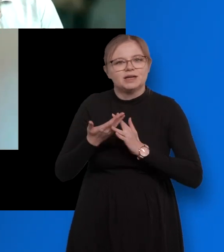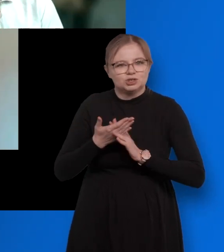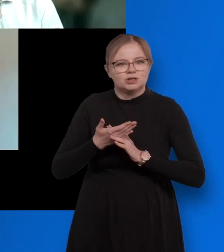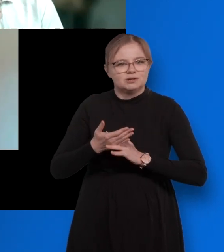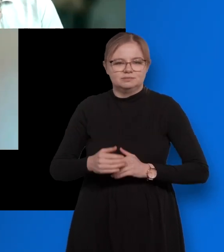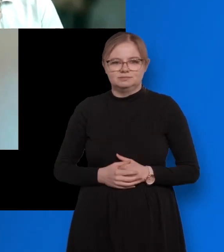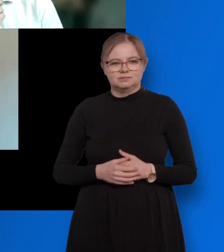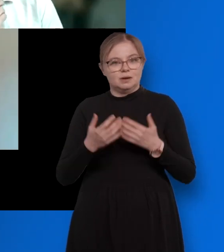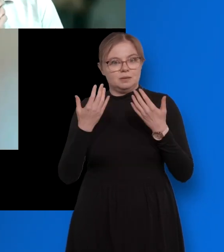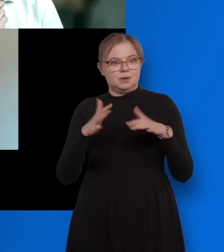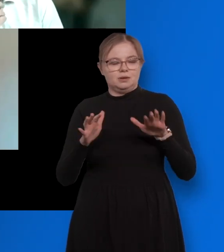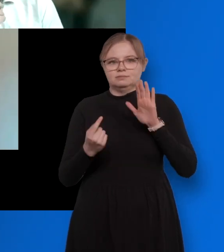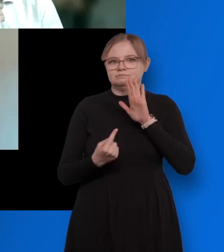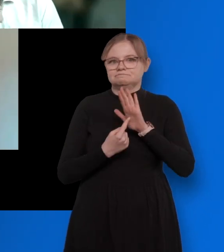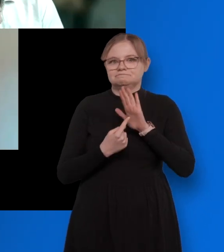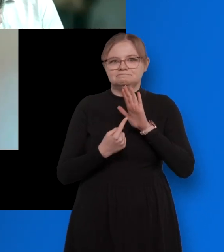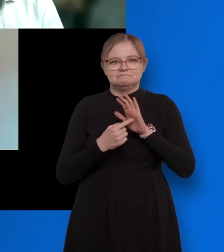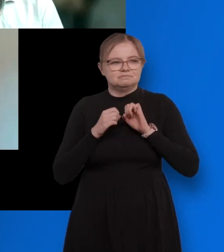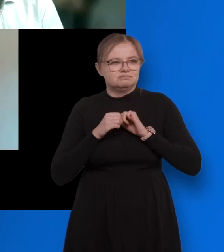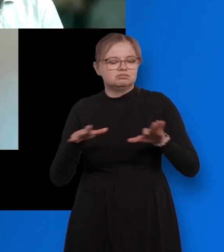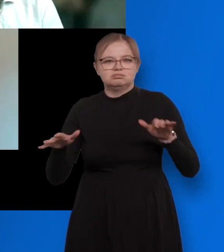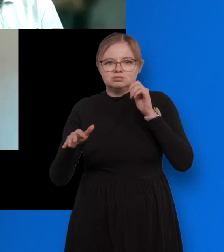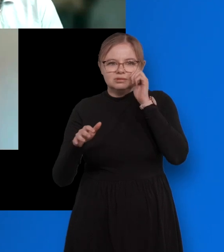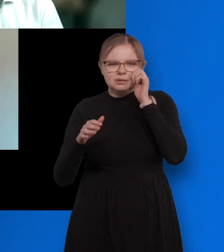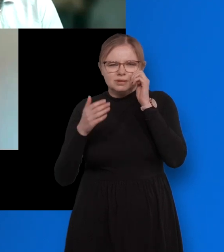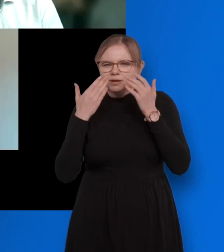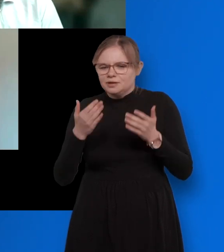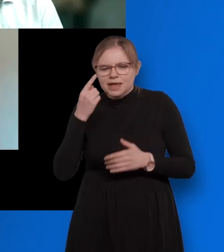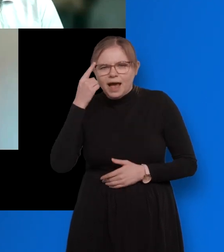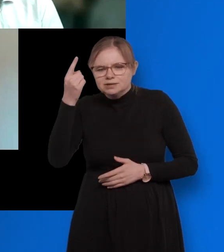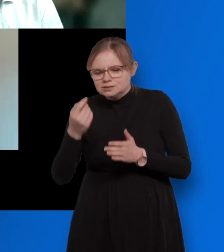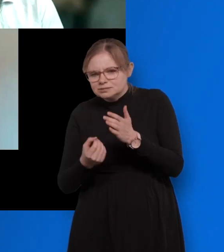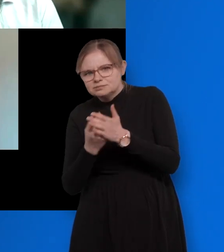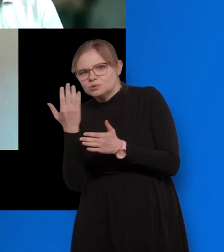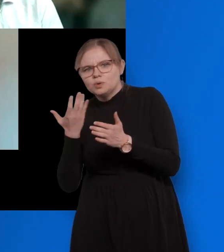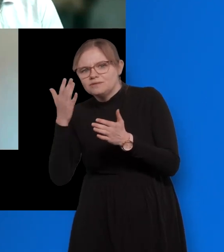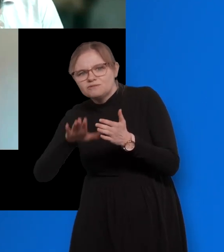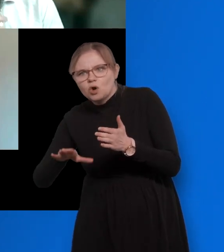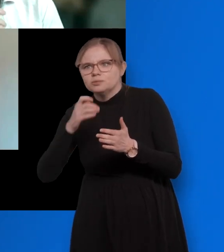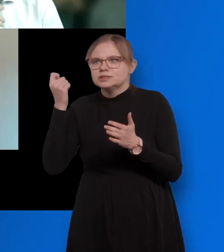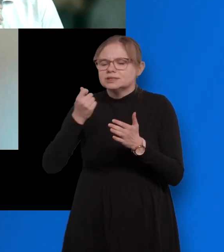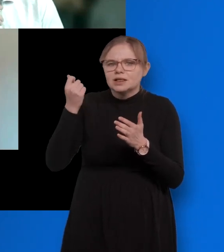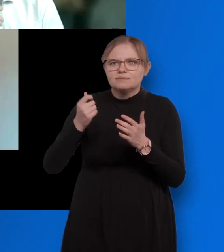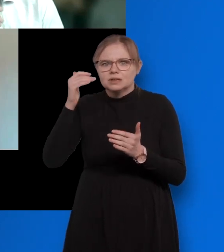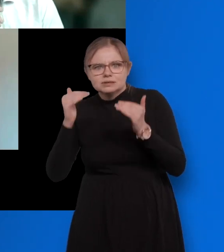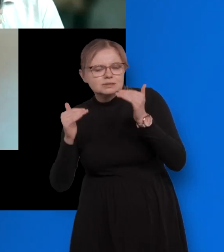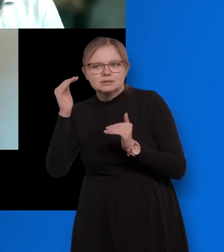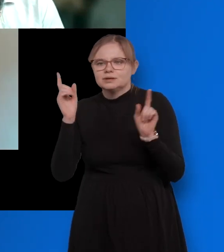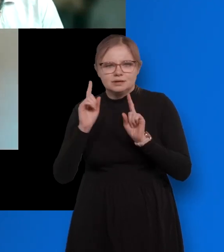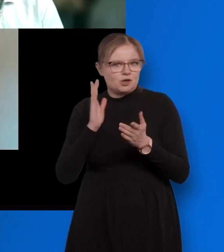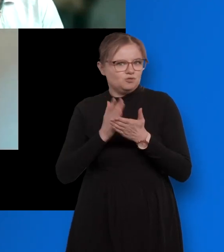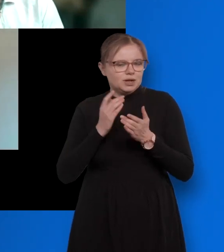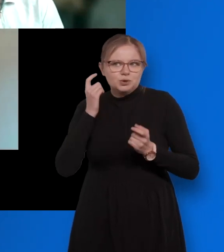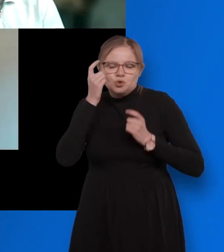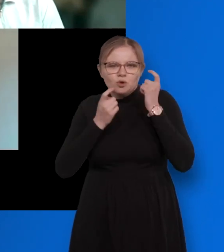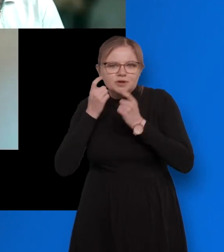quite prominent and we couldn't quite pinpoint where the idea came from and how successful it would be. So I was very curious